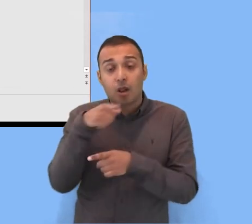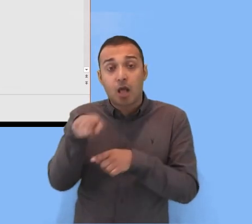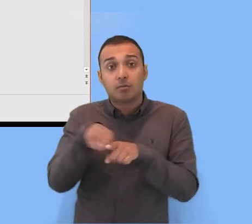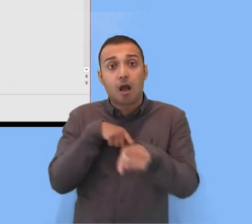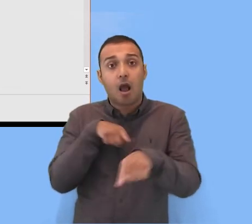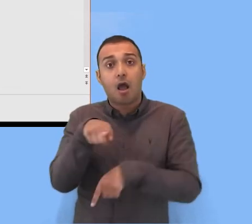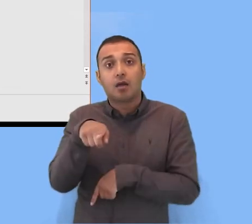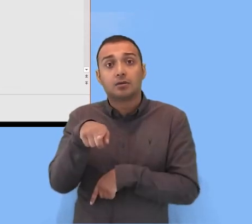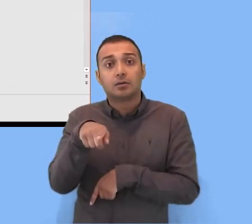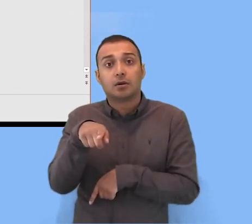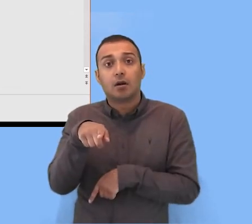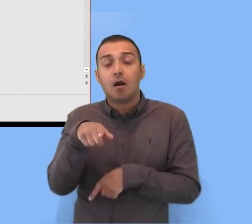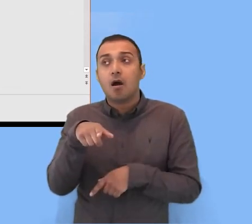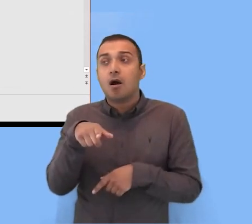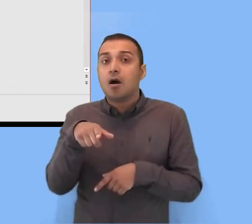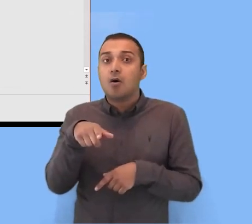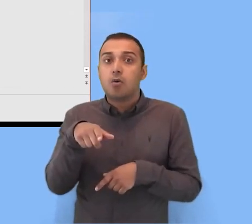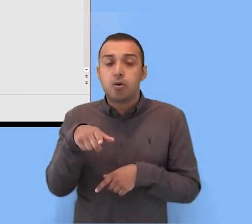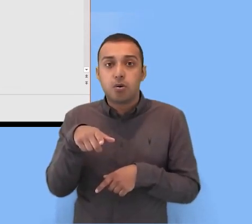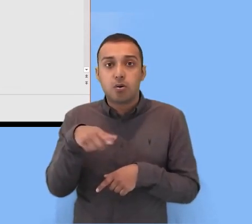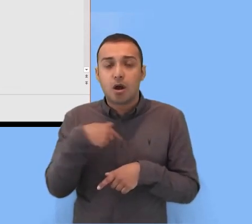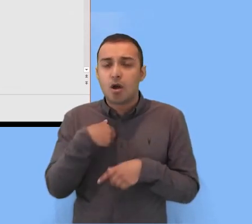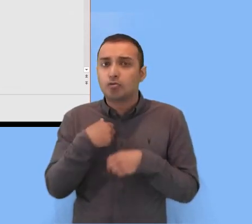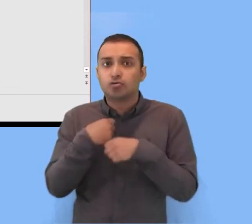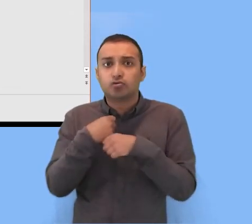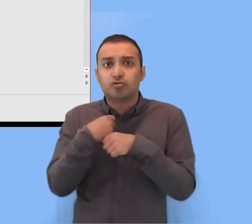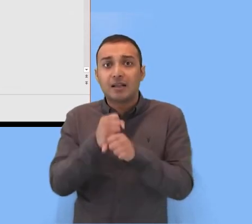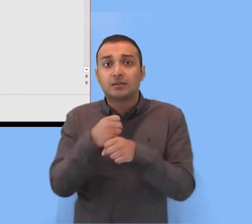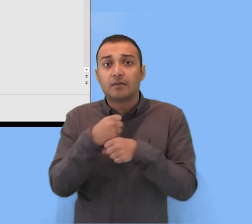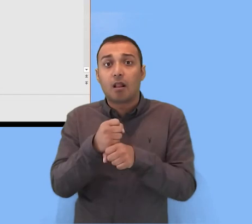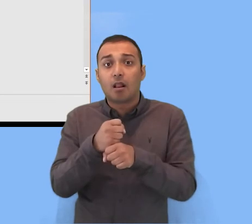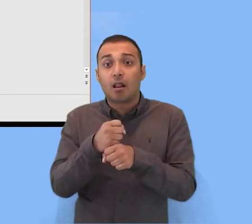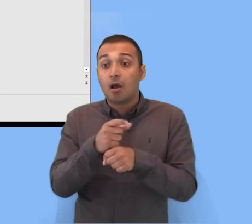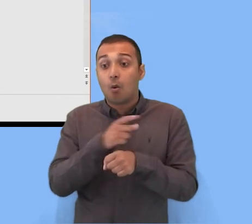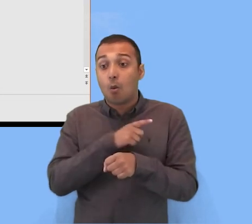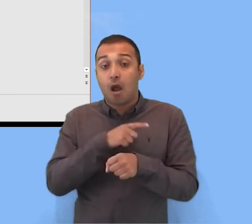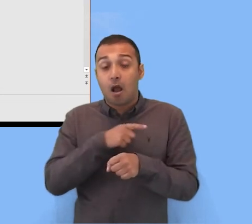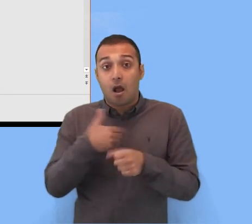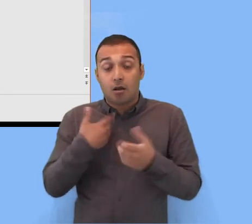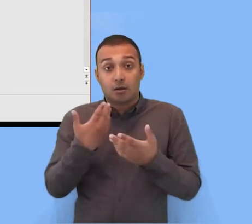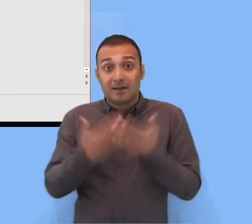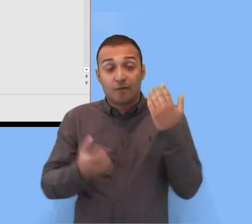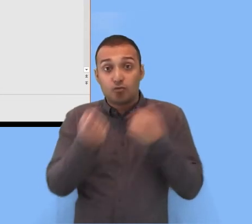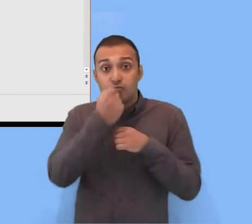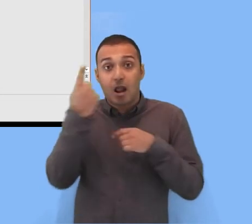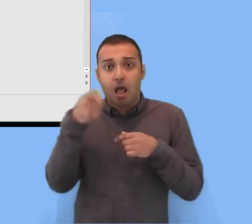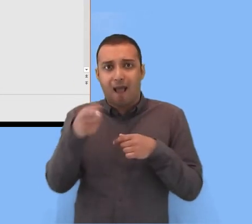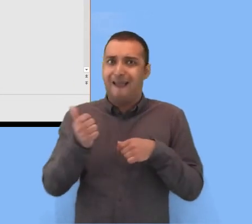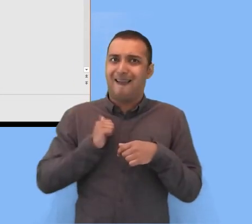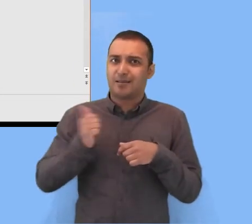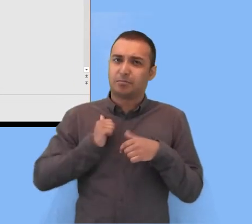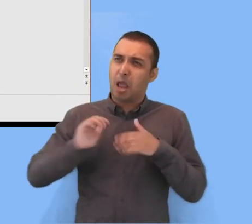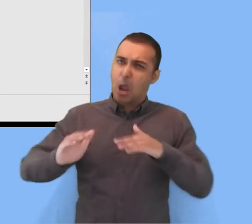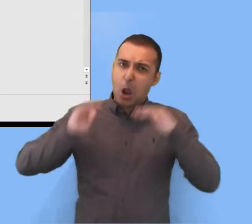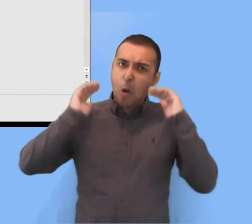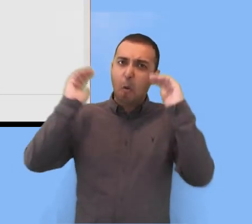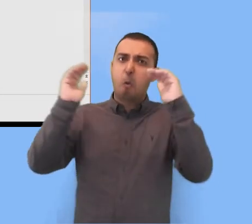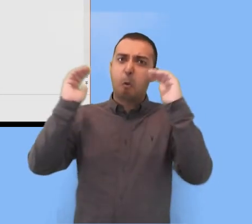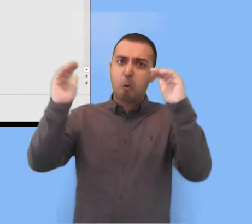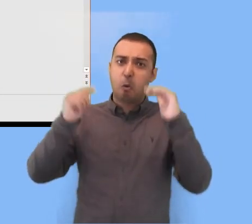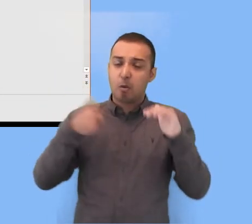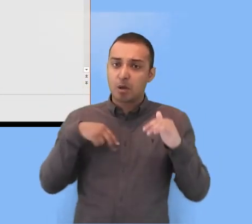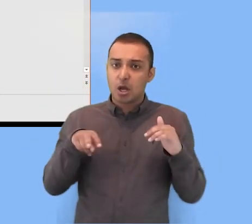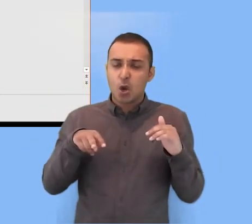was so stressful as I didn't know how high the expectations were. And I'll continue with a bit more